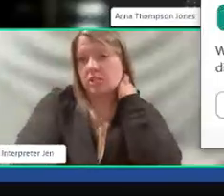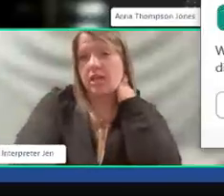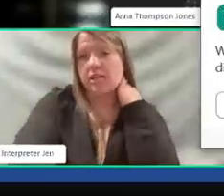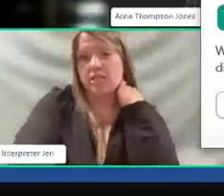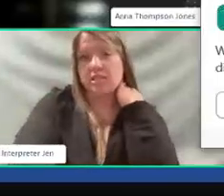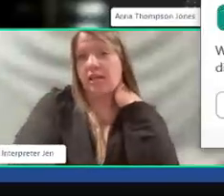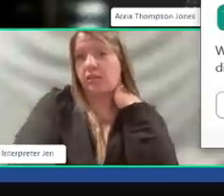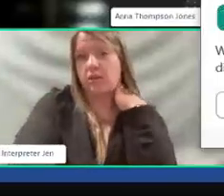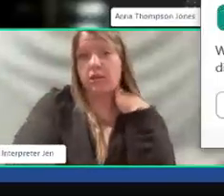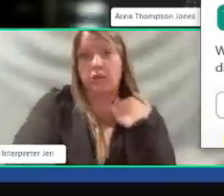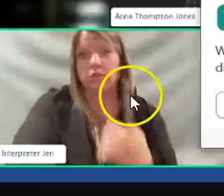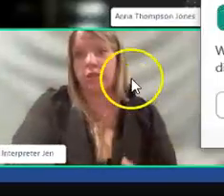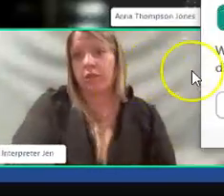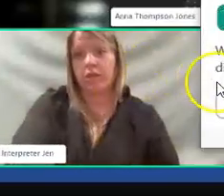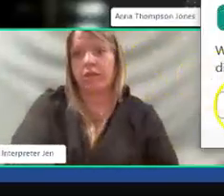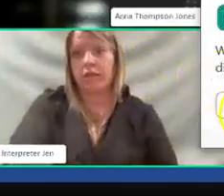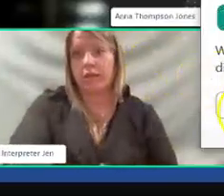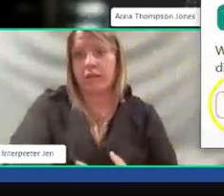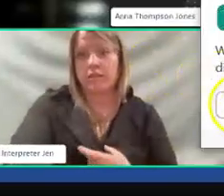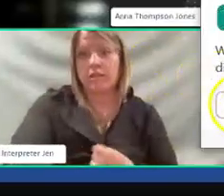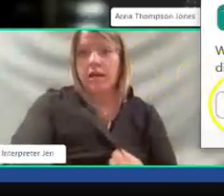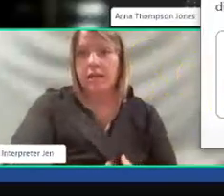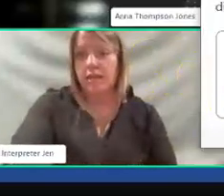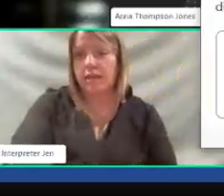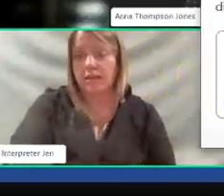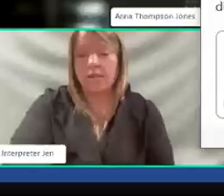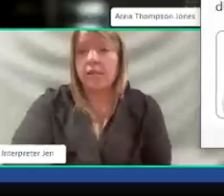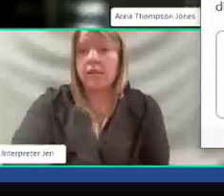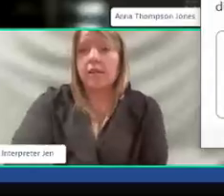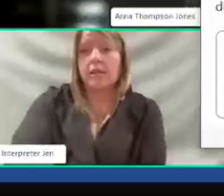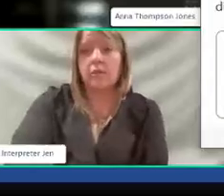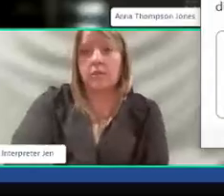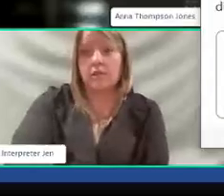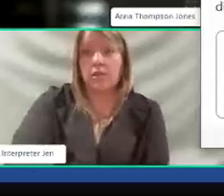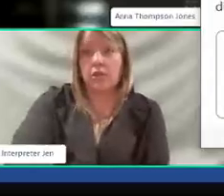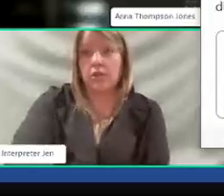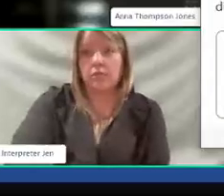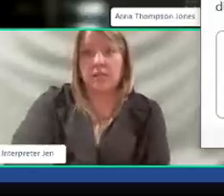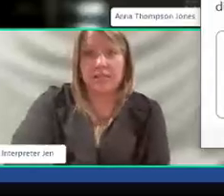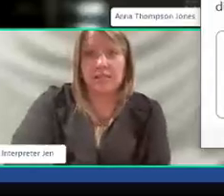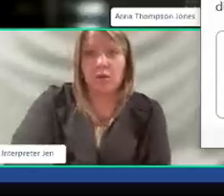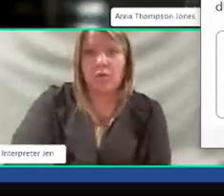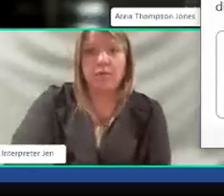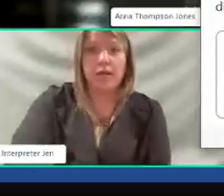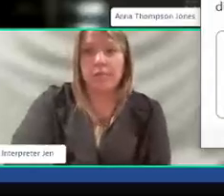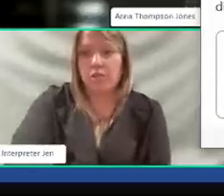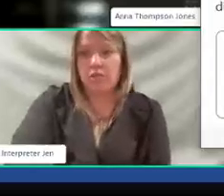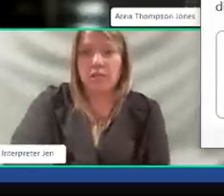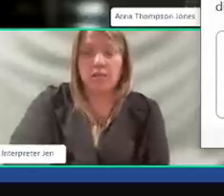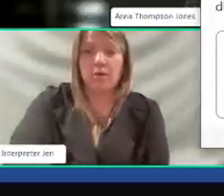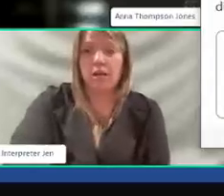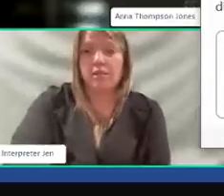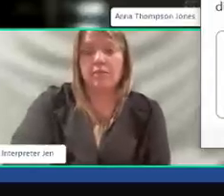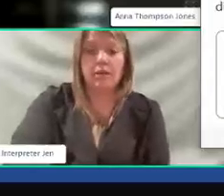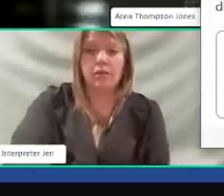No questions. I thought it looked really good, and I think it was a good, because it's very